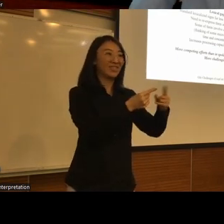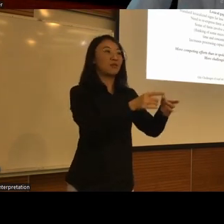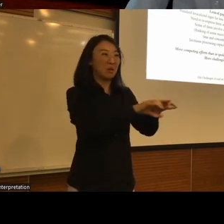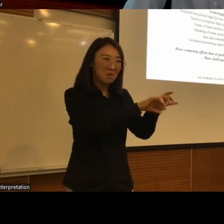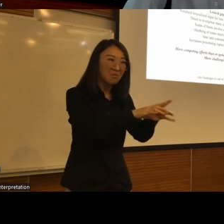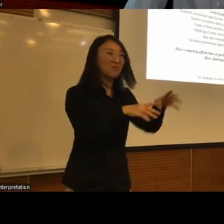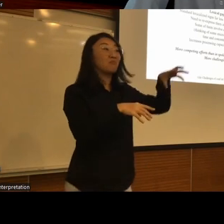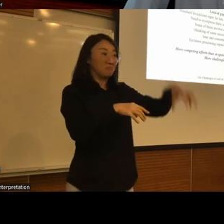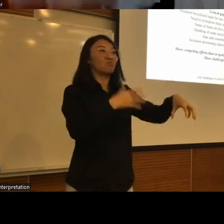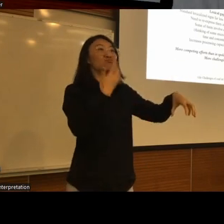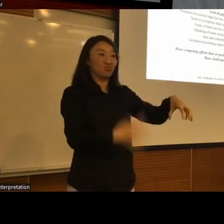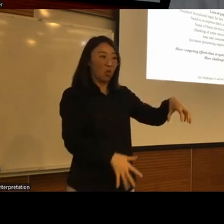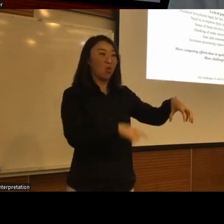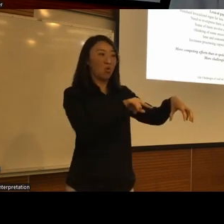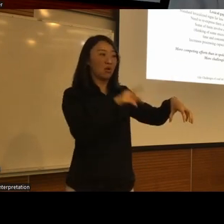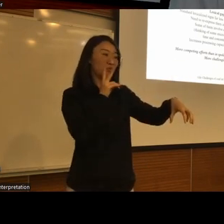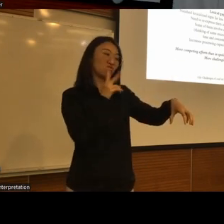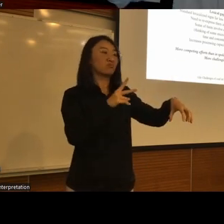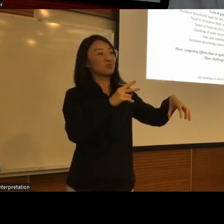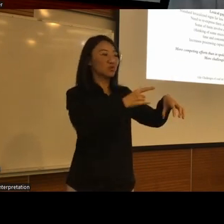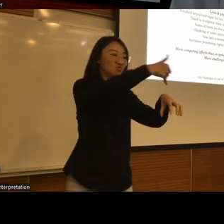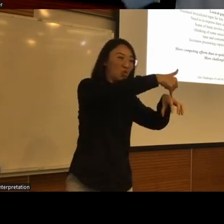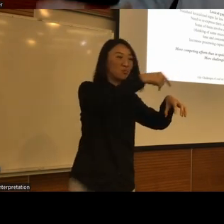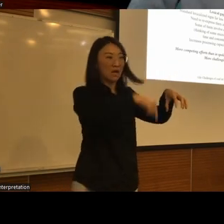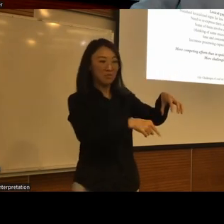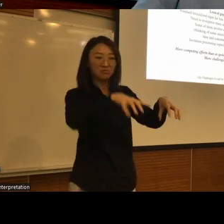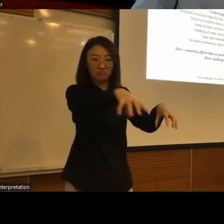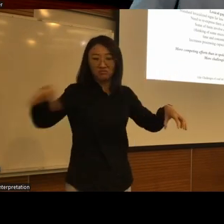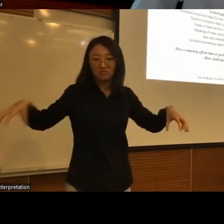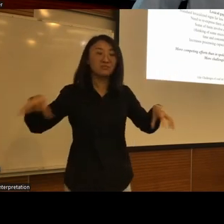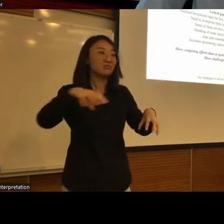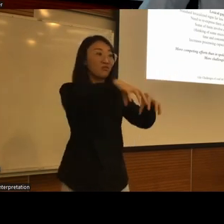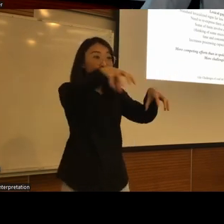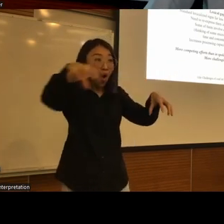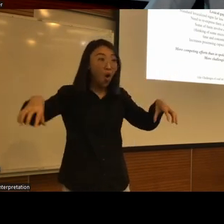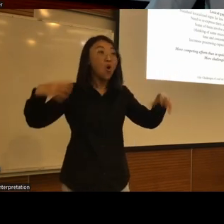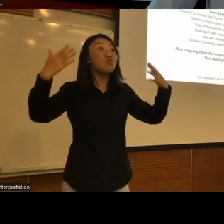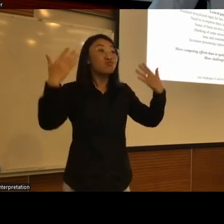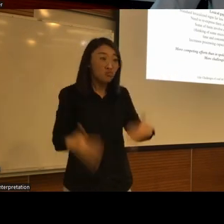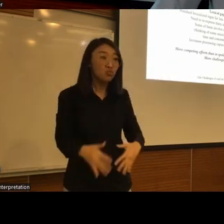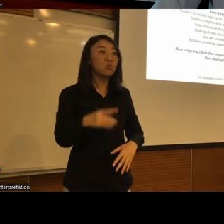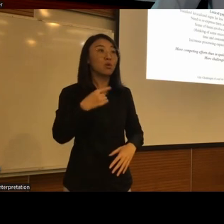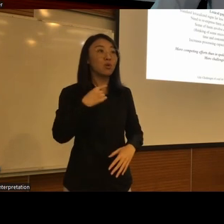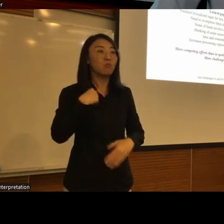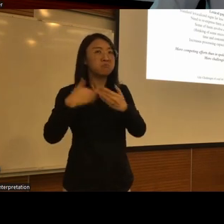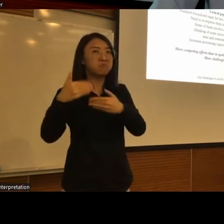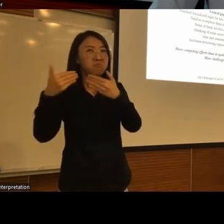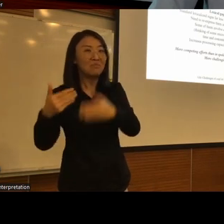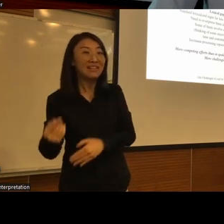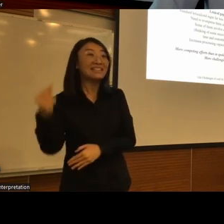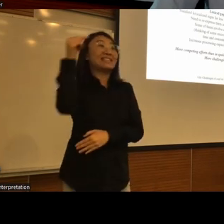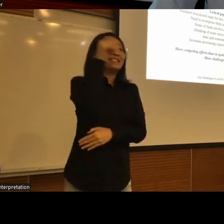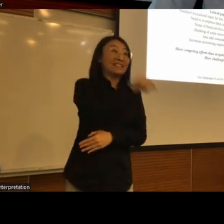objects somewhere above, below, on the right, on the left, etc., and then you refer to them later, you have to